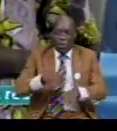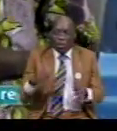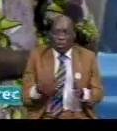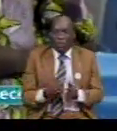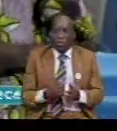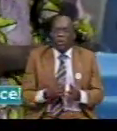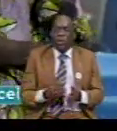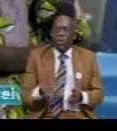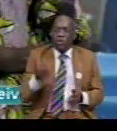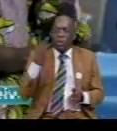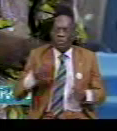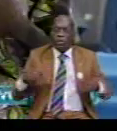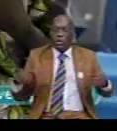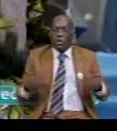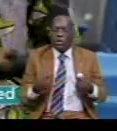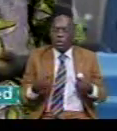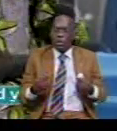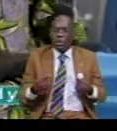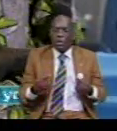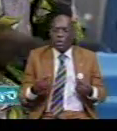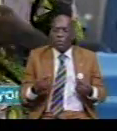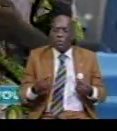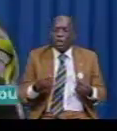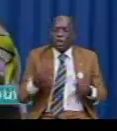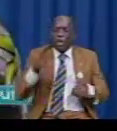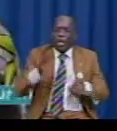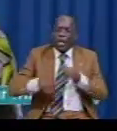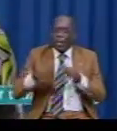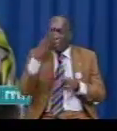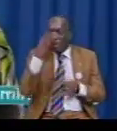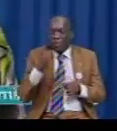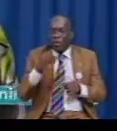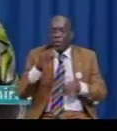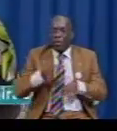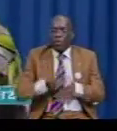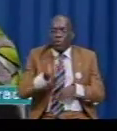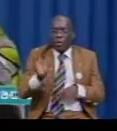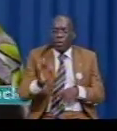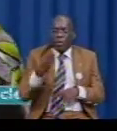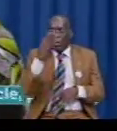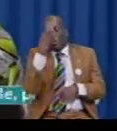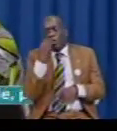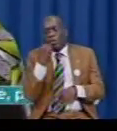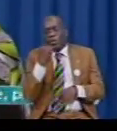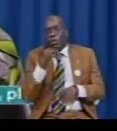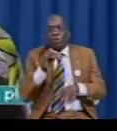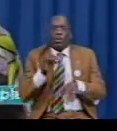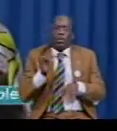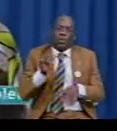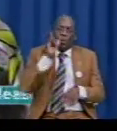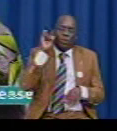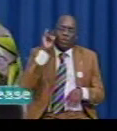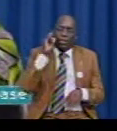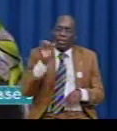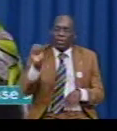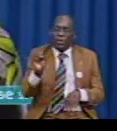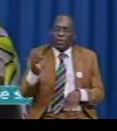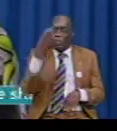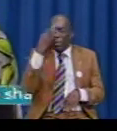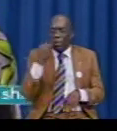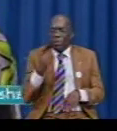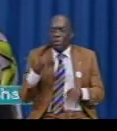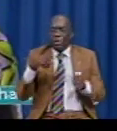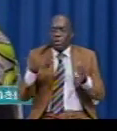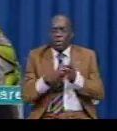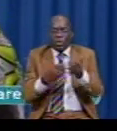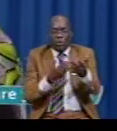de de. O la mi o de to ro run sun. O di jeta e mo sun. Ana na mo tun ri orun sun eni majuma na mo